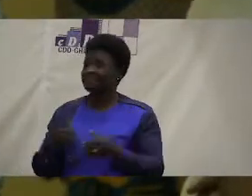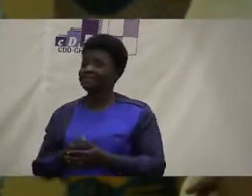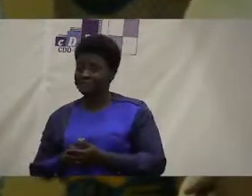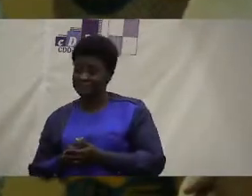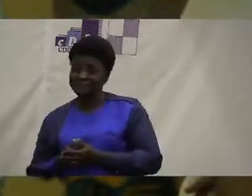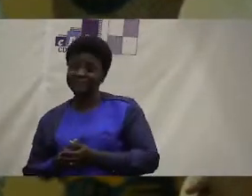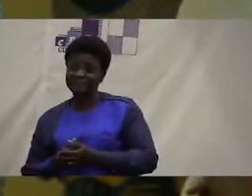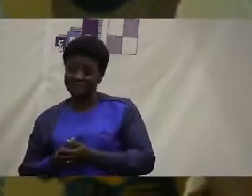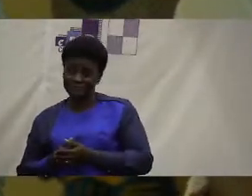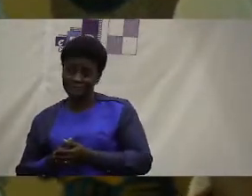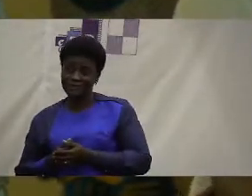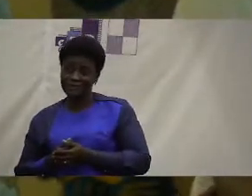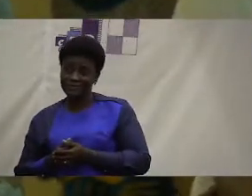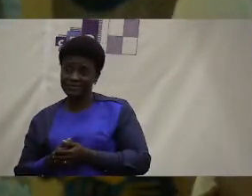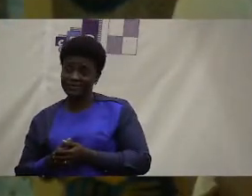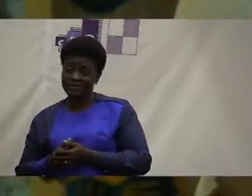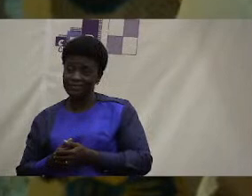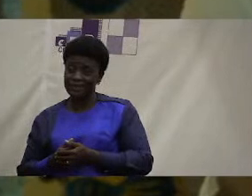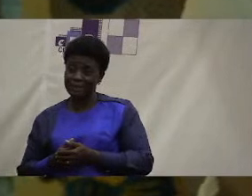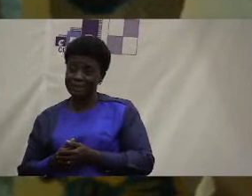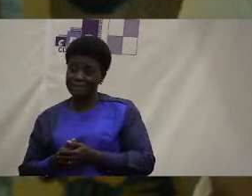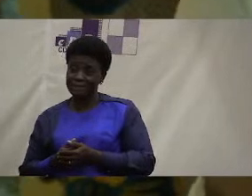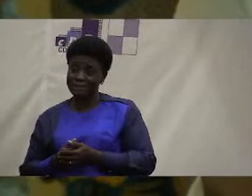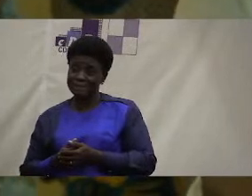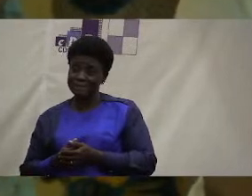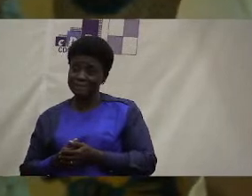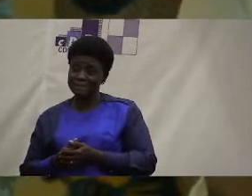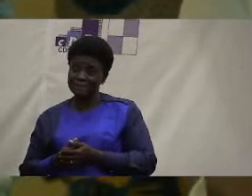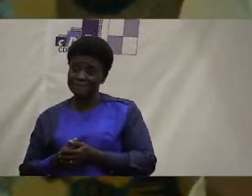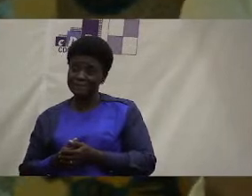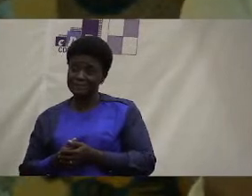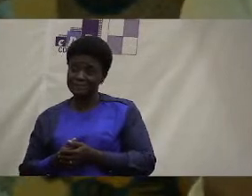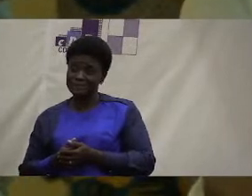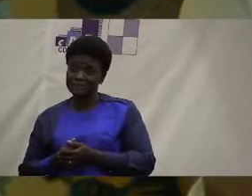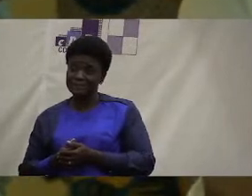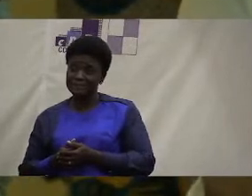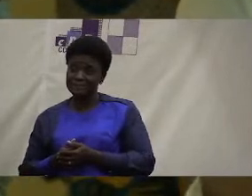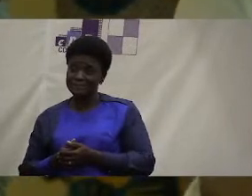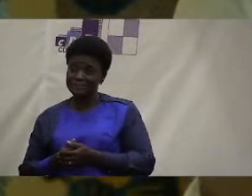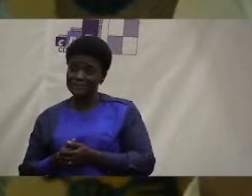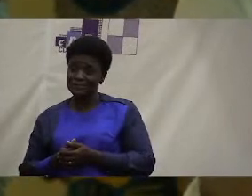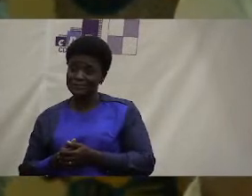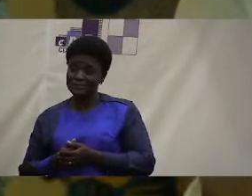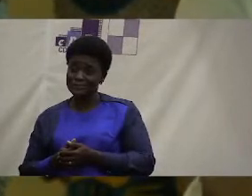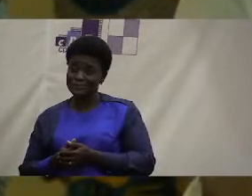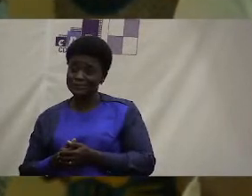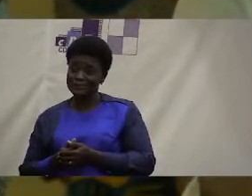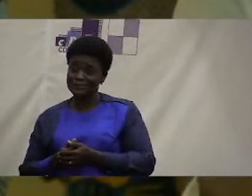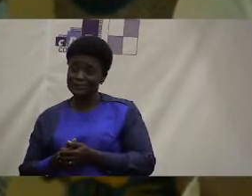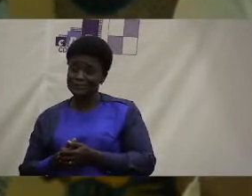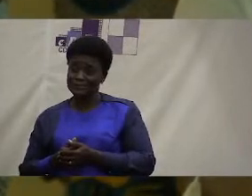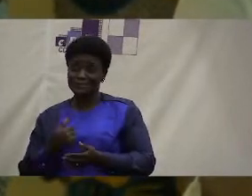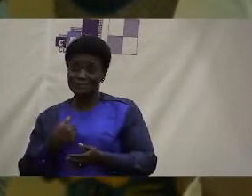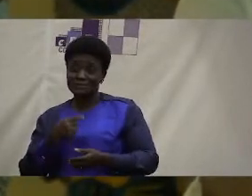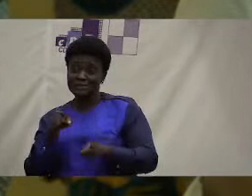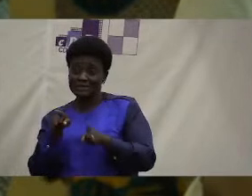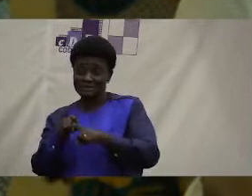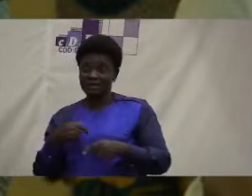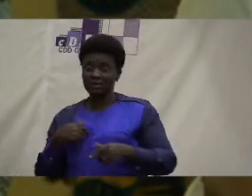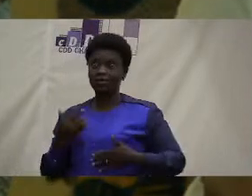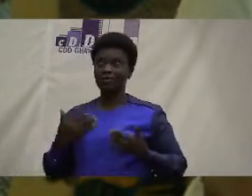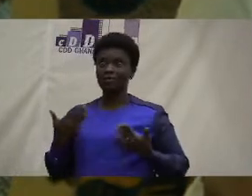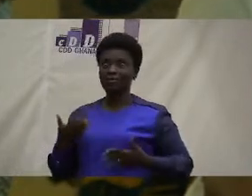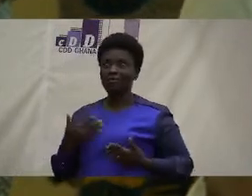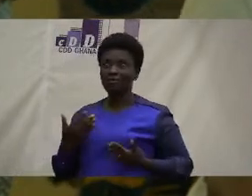the lecturer. She was very, very good. And I also want to say how delighted I am